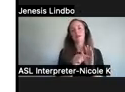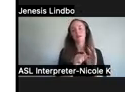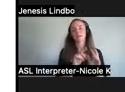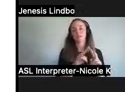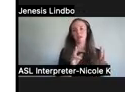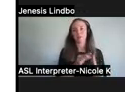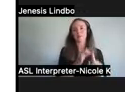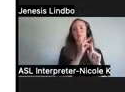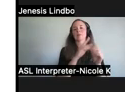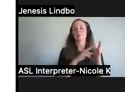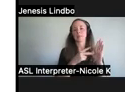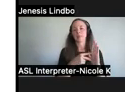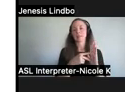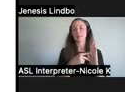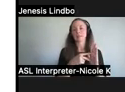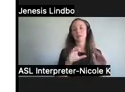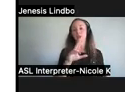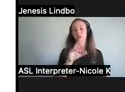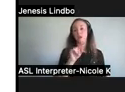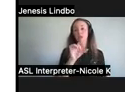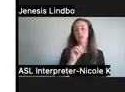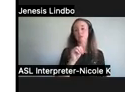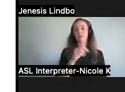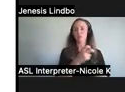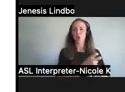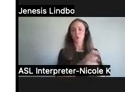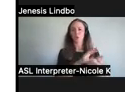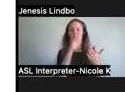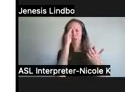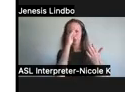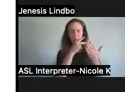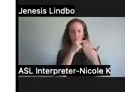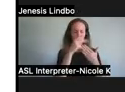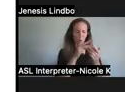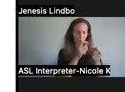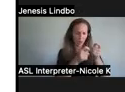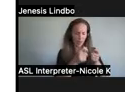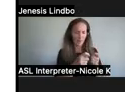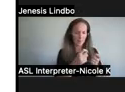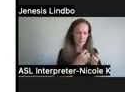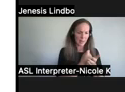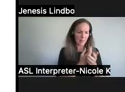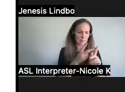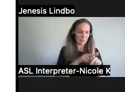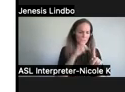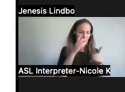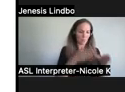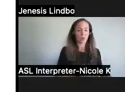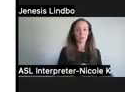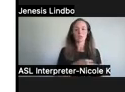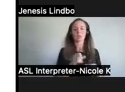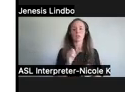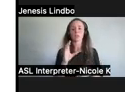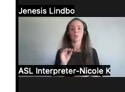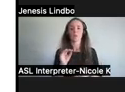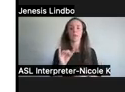it's pretty difficult to kind of learn how to program and learn how to optimize for someone. So the programming of the quad stick, I think, is